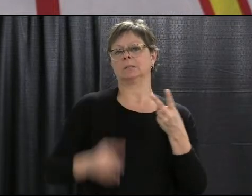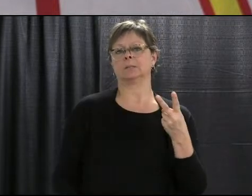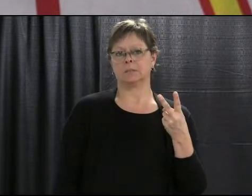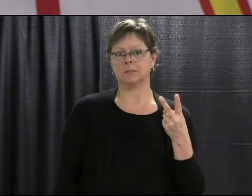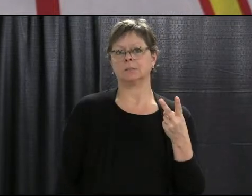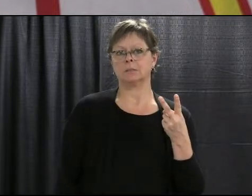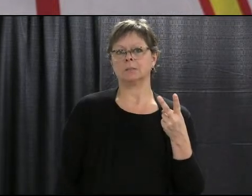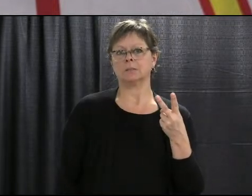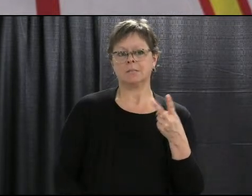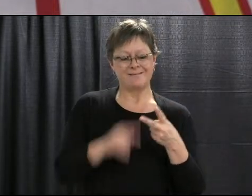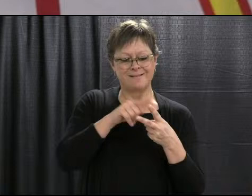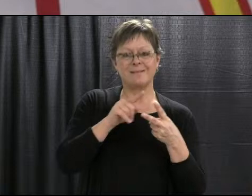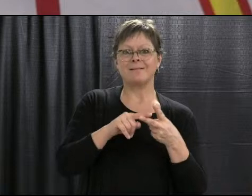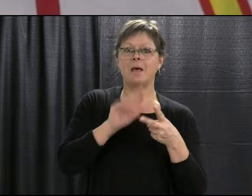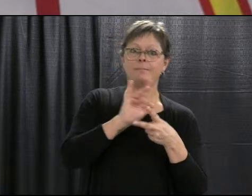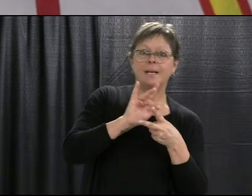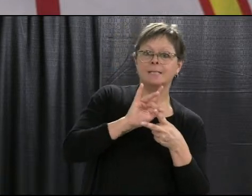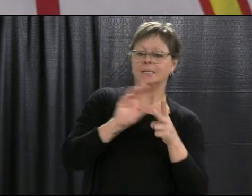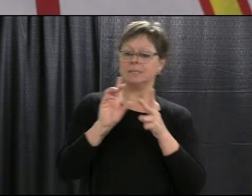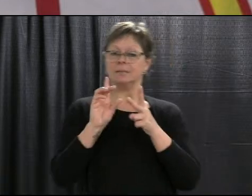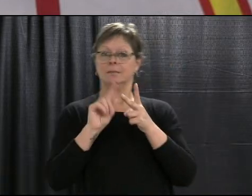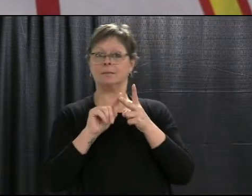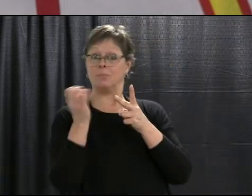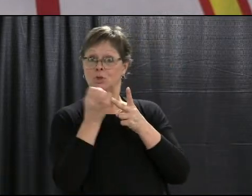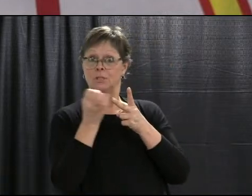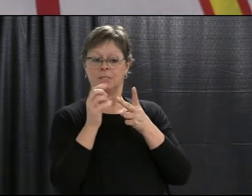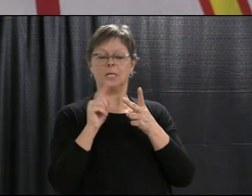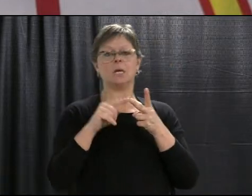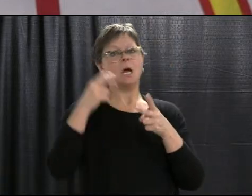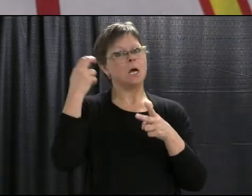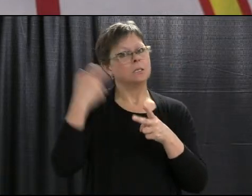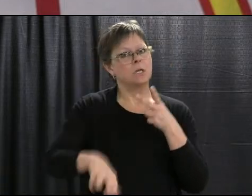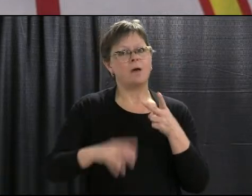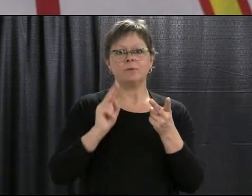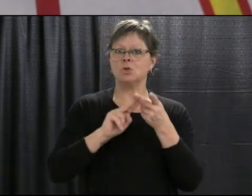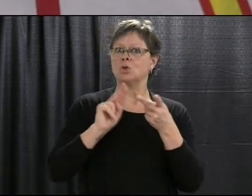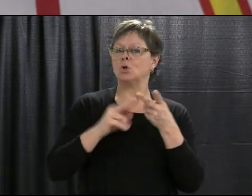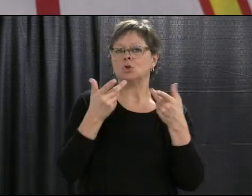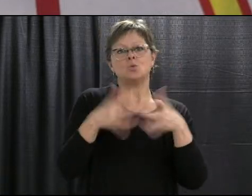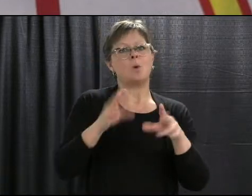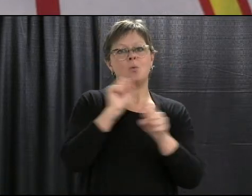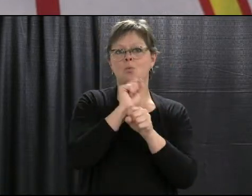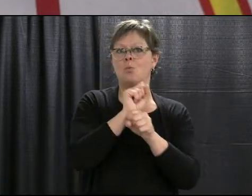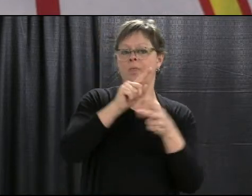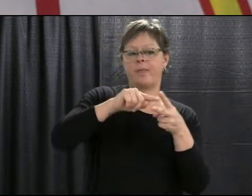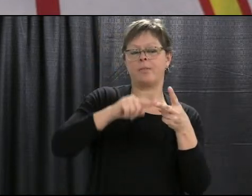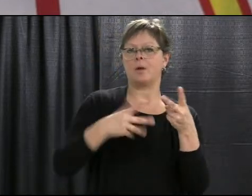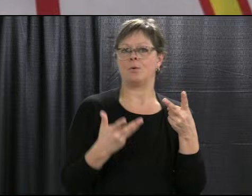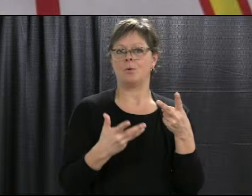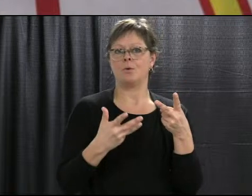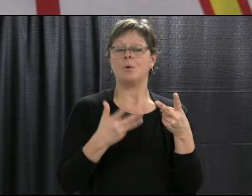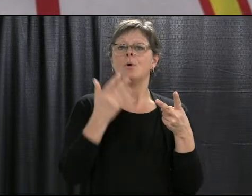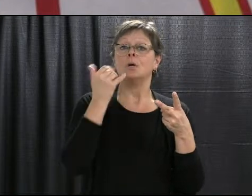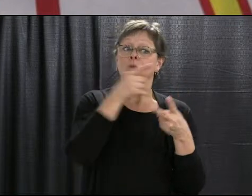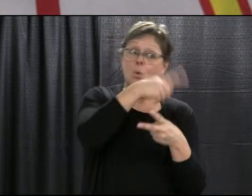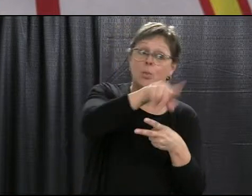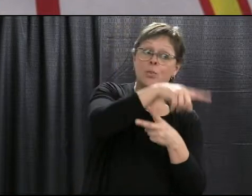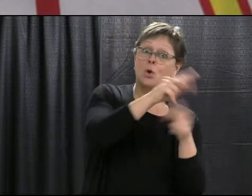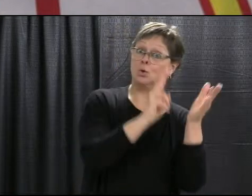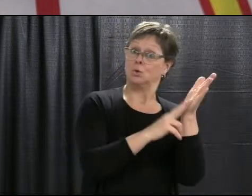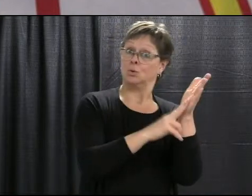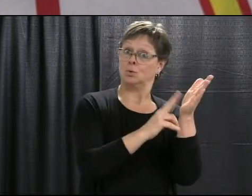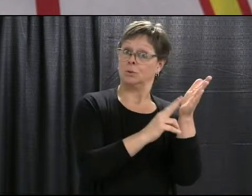Those are the two most difficult areas to recruit to. So any of those nurses that